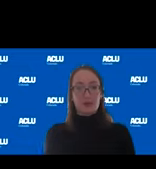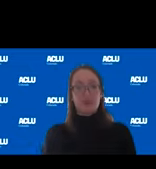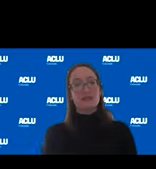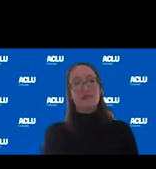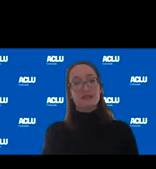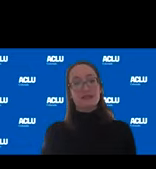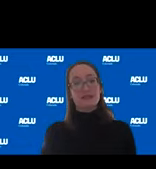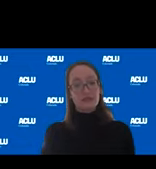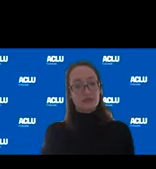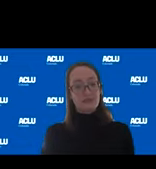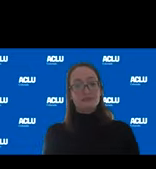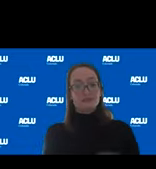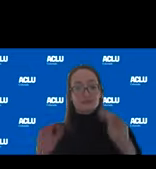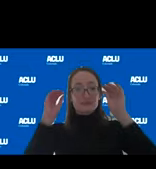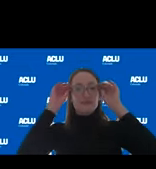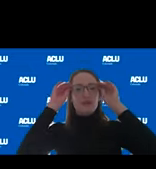power to compel states to do that.